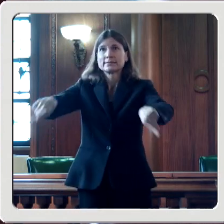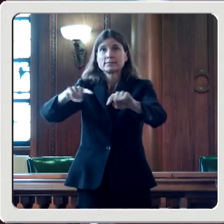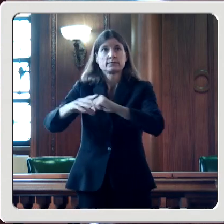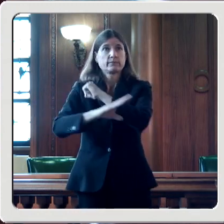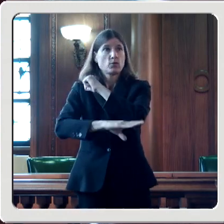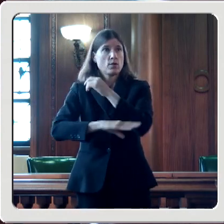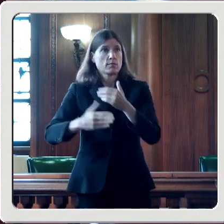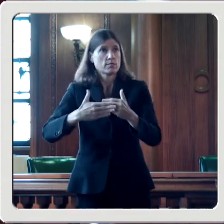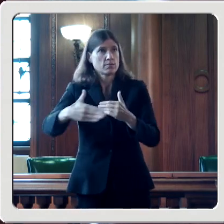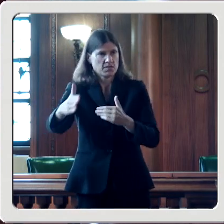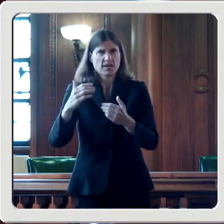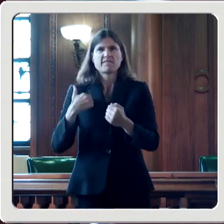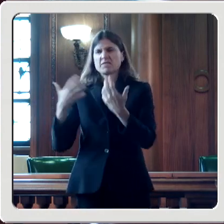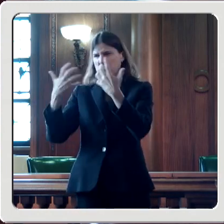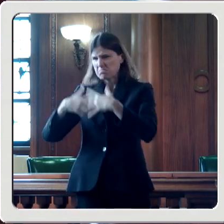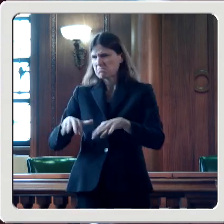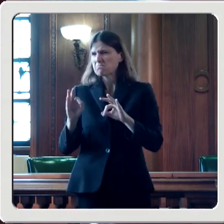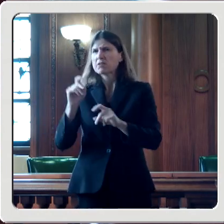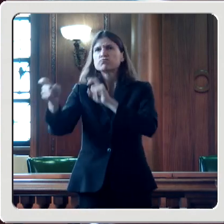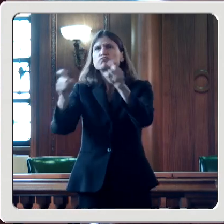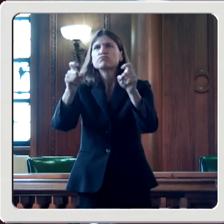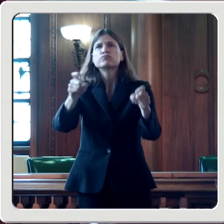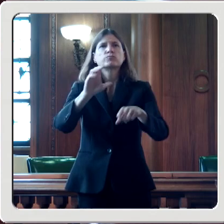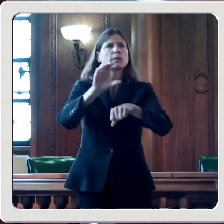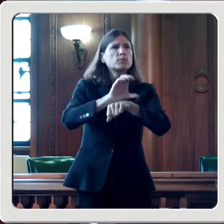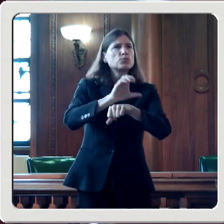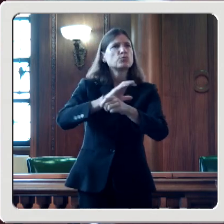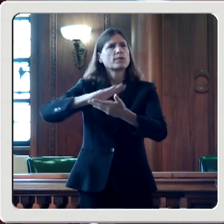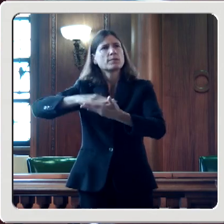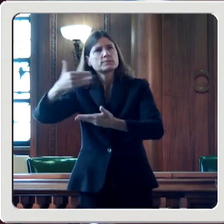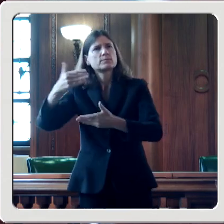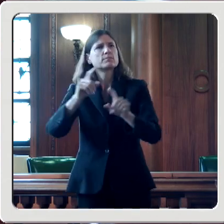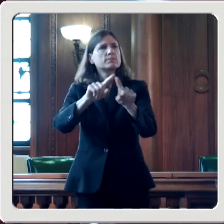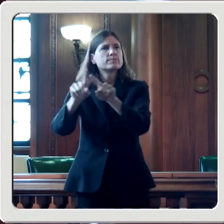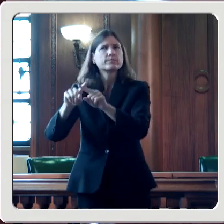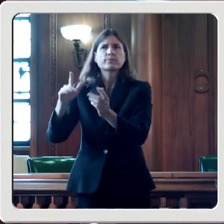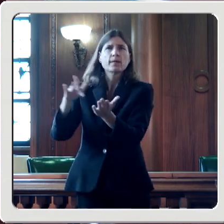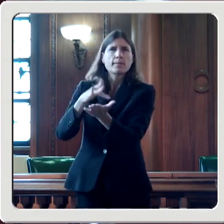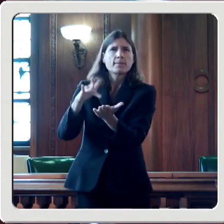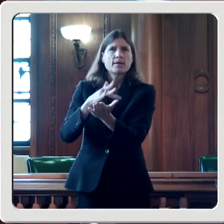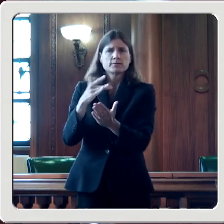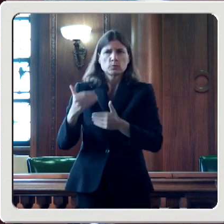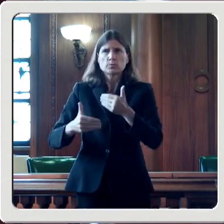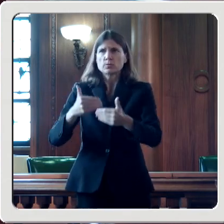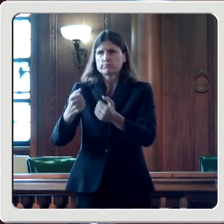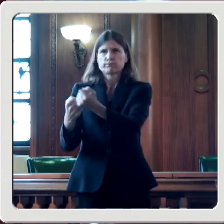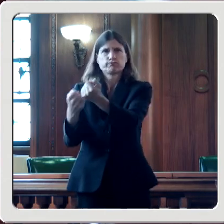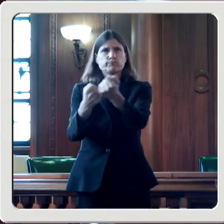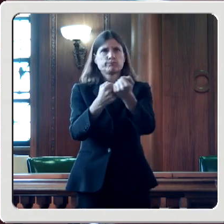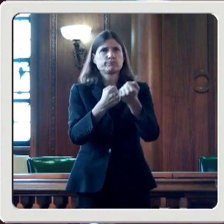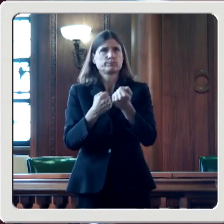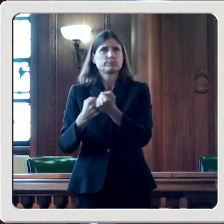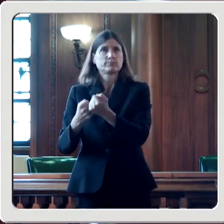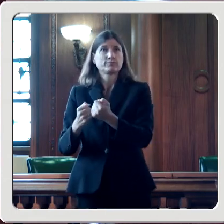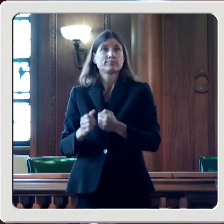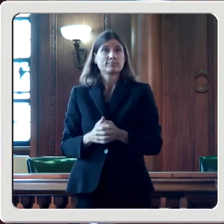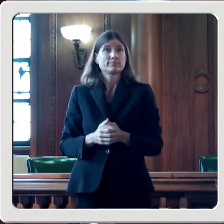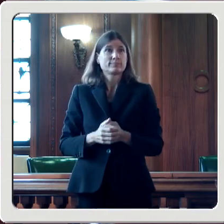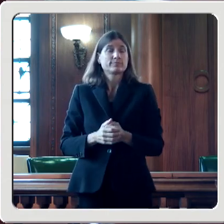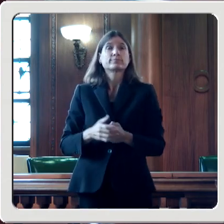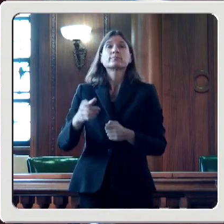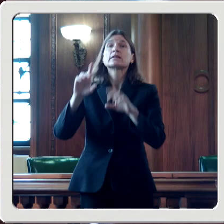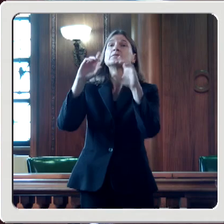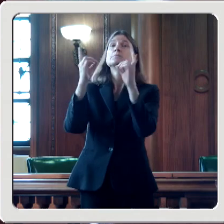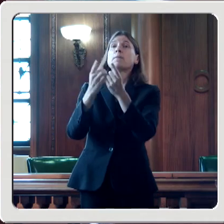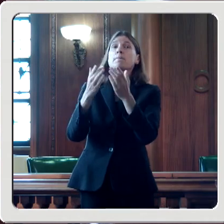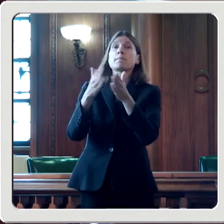Signoli, Director Signoli, indicates to me that COVID-19, he is down 2. Yard waste pickups continue.